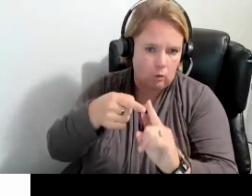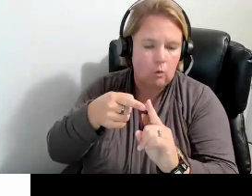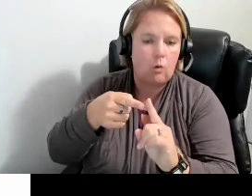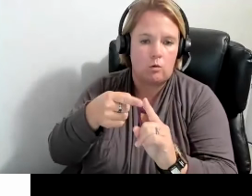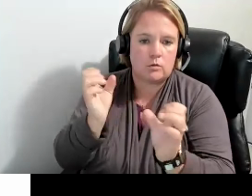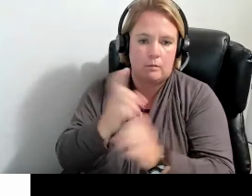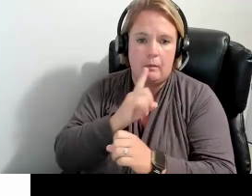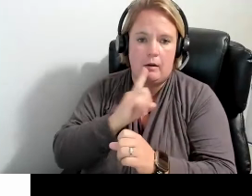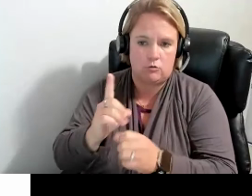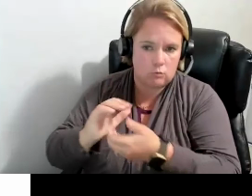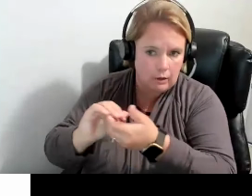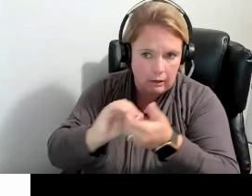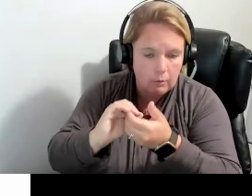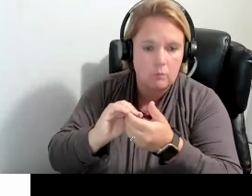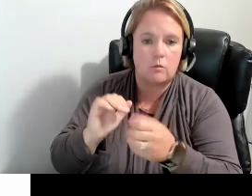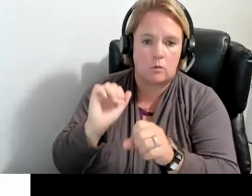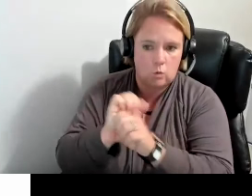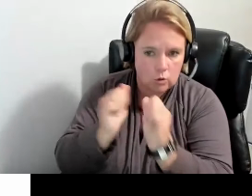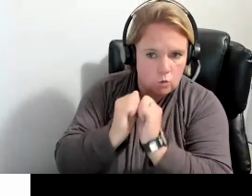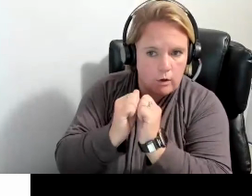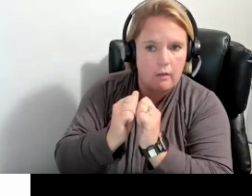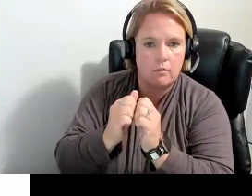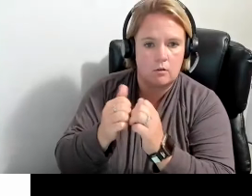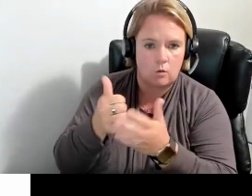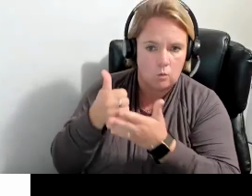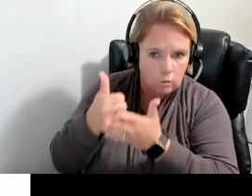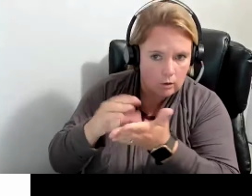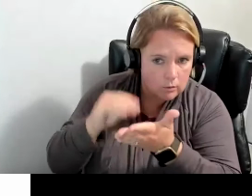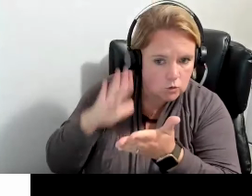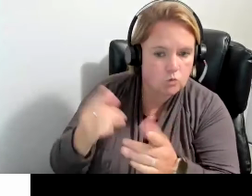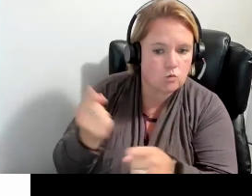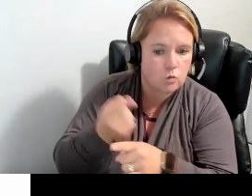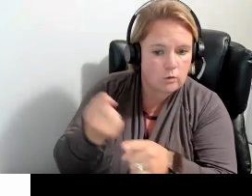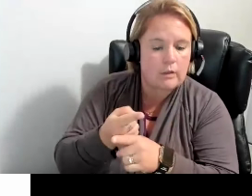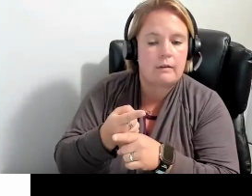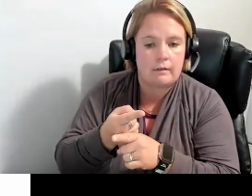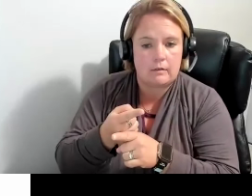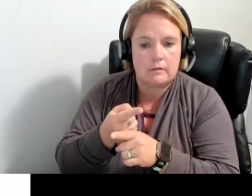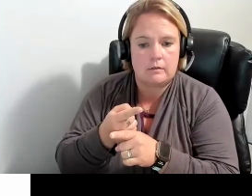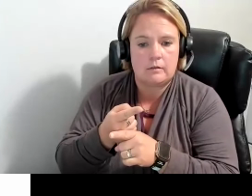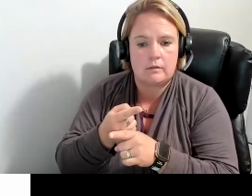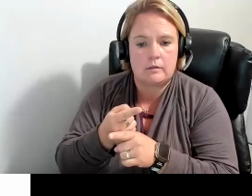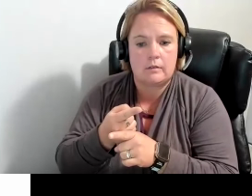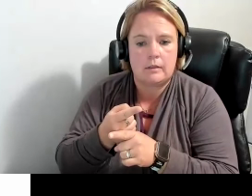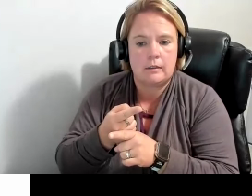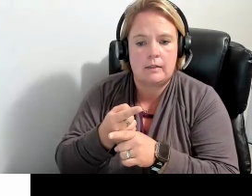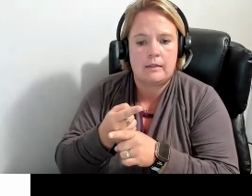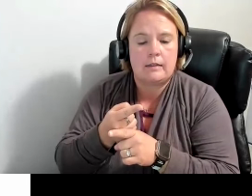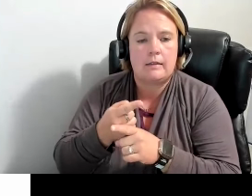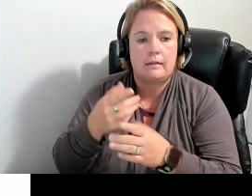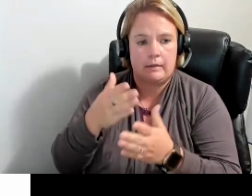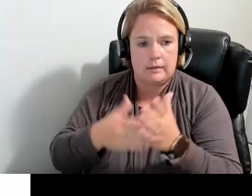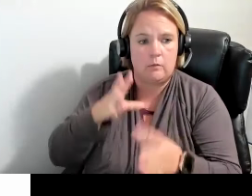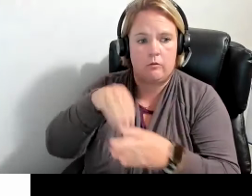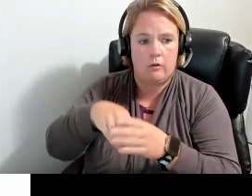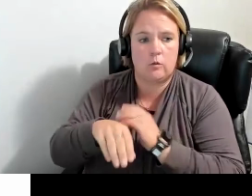that, are we collaborating? Are we helping students effectively? Some of those partners in here are the Workforce Development Board of Madera